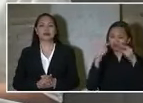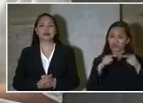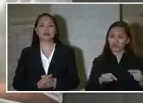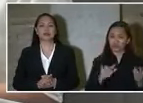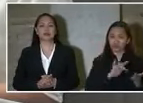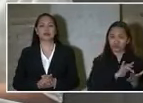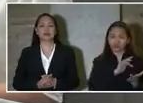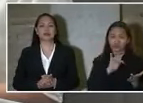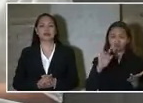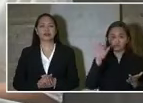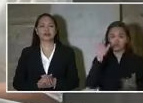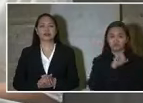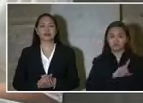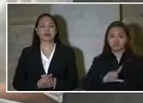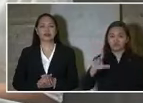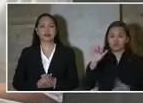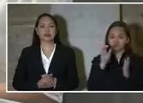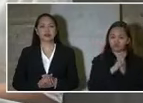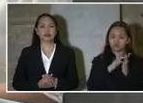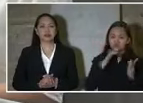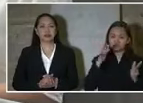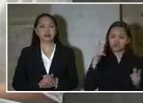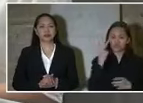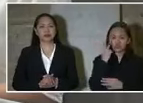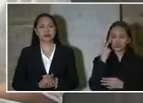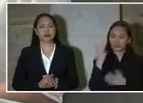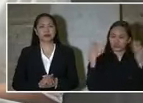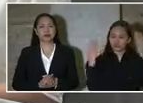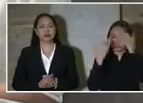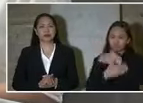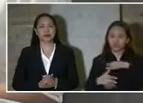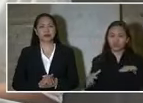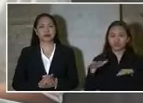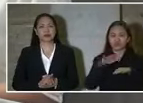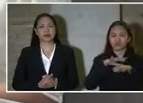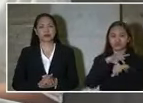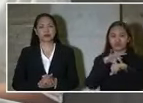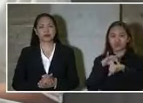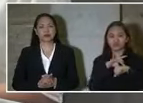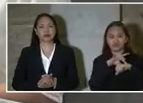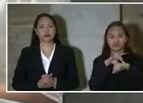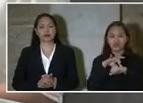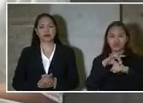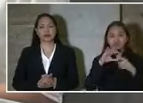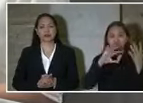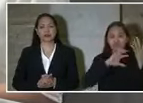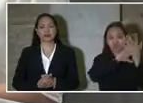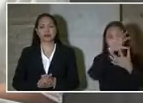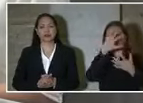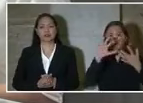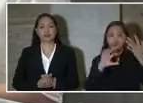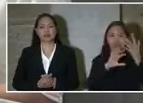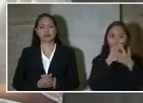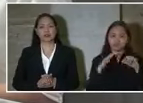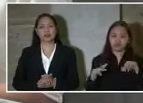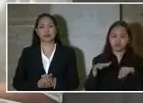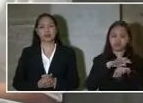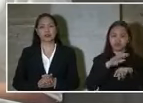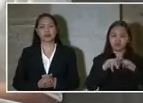you. See, darkness covers the earth, and thick clouds cover the